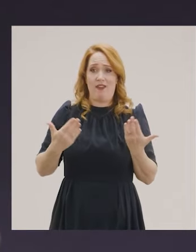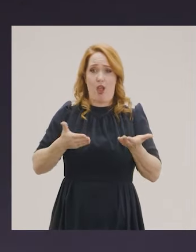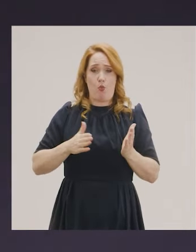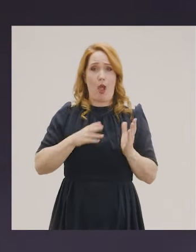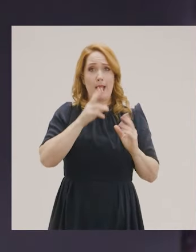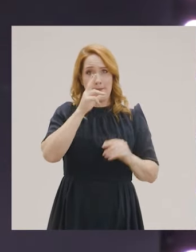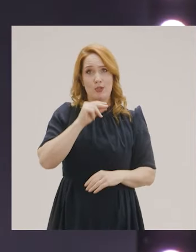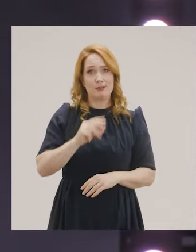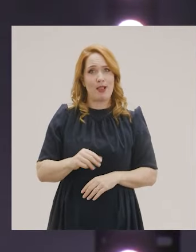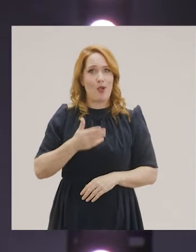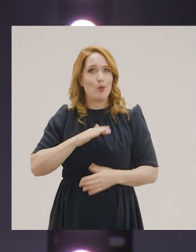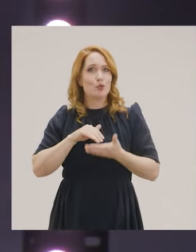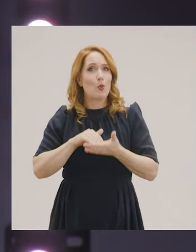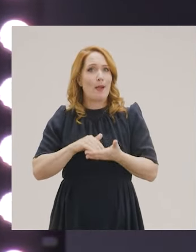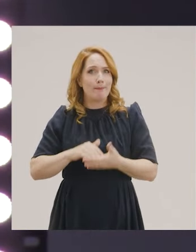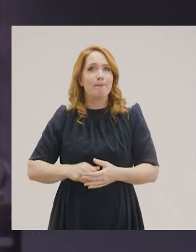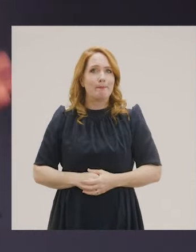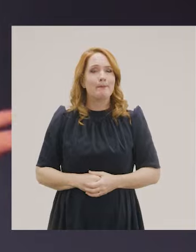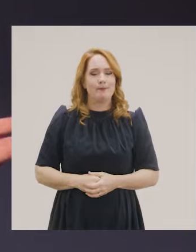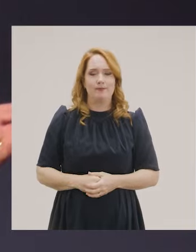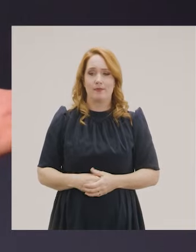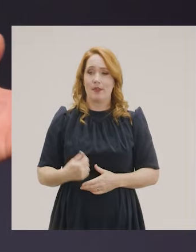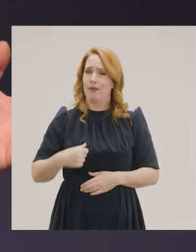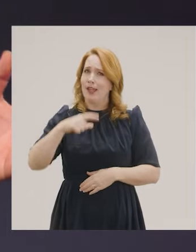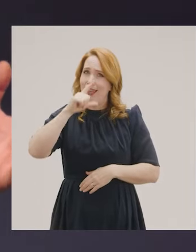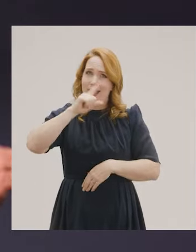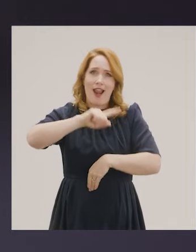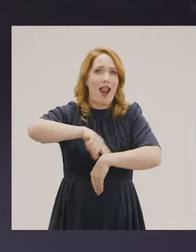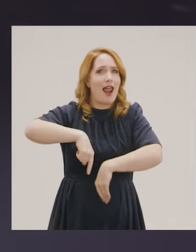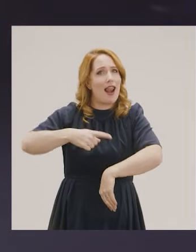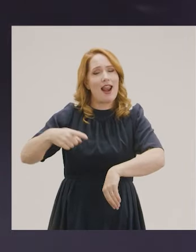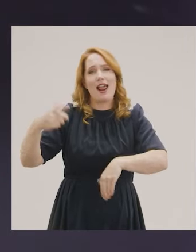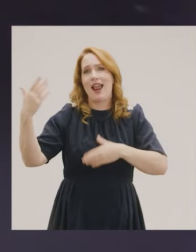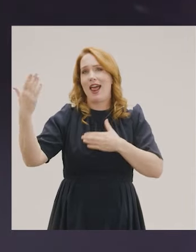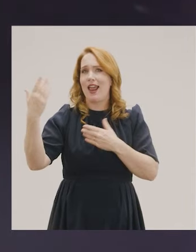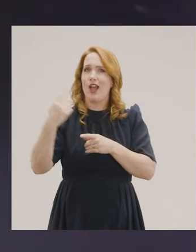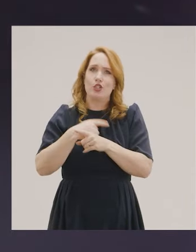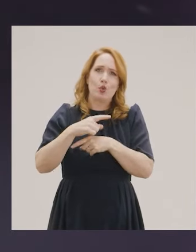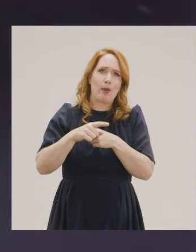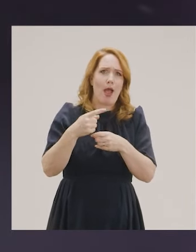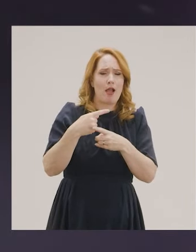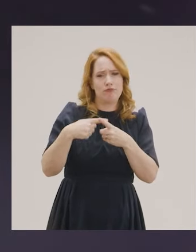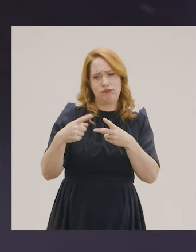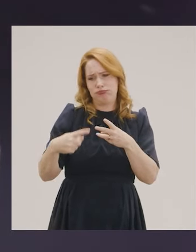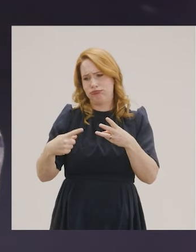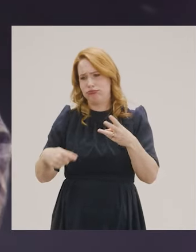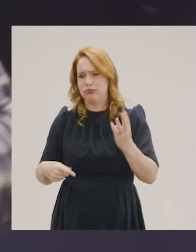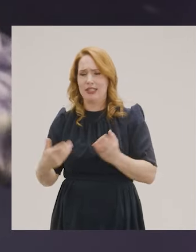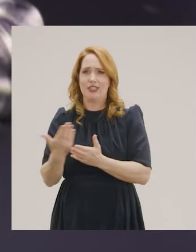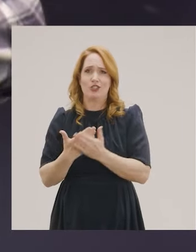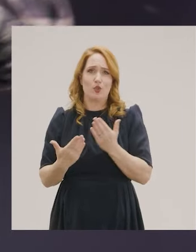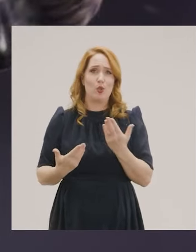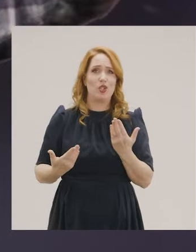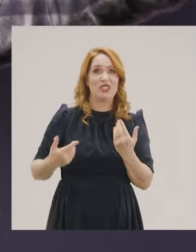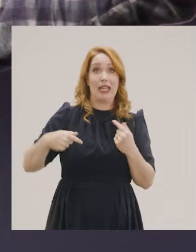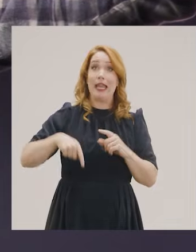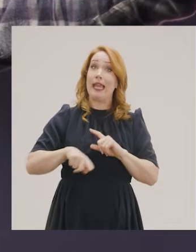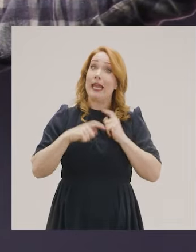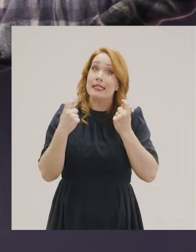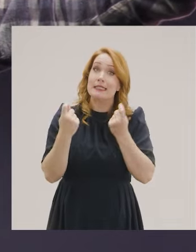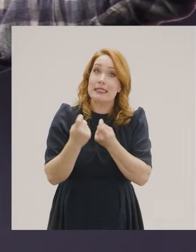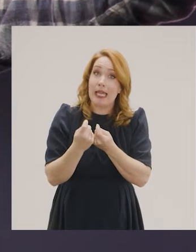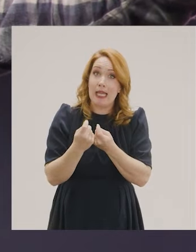we can. And look, I could spend the next 2 or 3 hours giving you stories of things that have done, not only just us